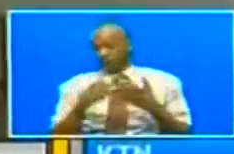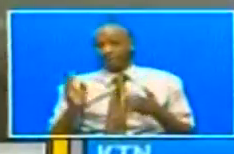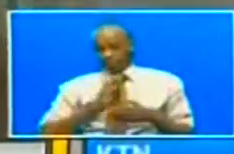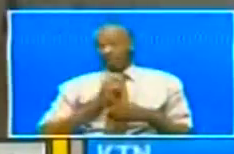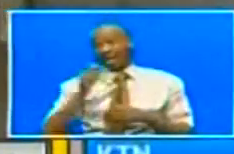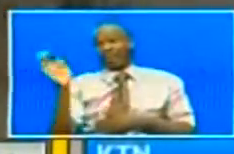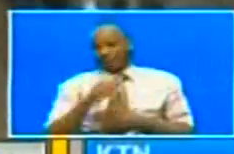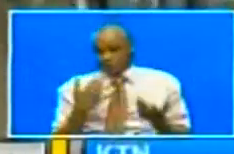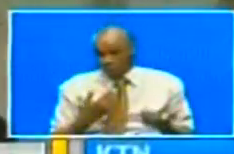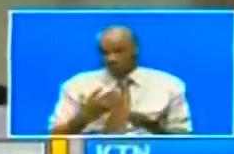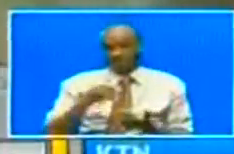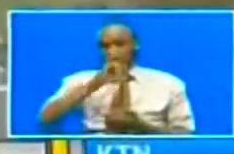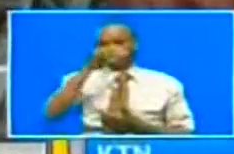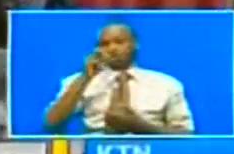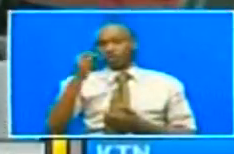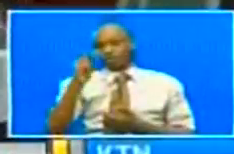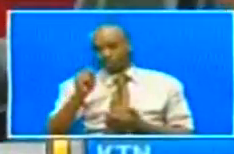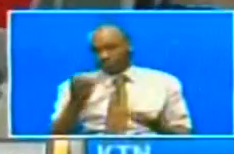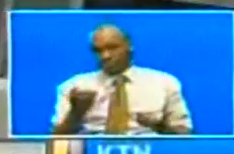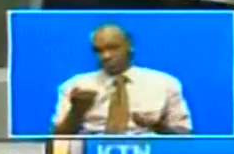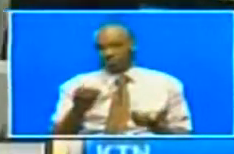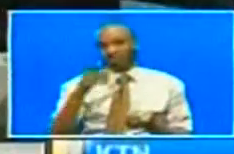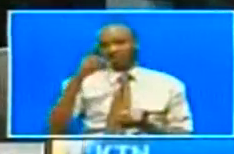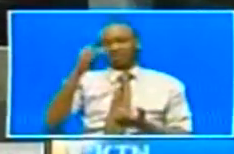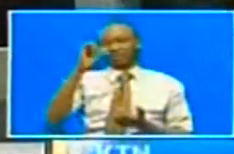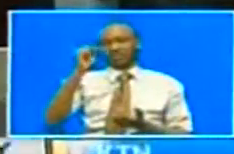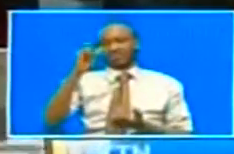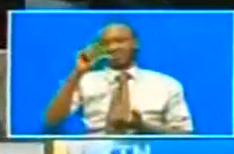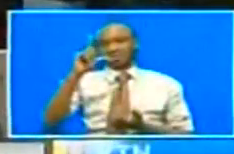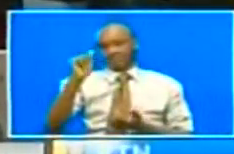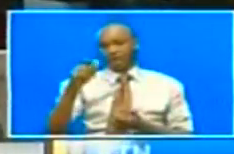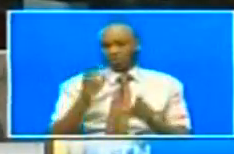include John Thombe, Catherine Kisila, and Obadiah Obora.